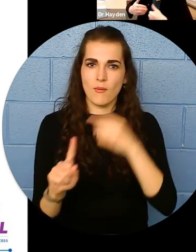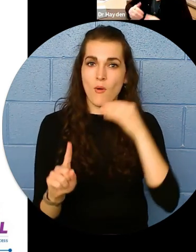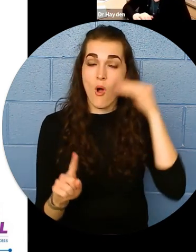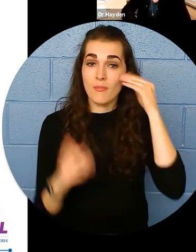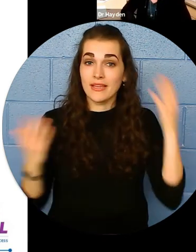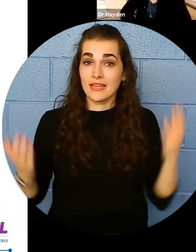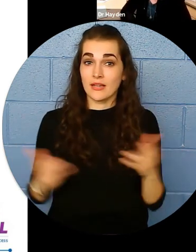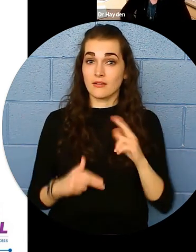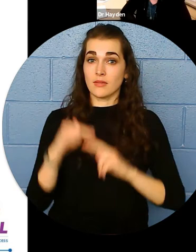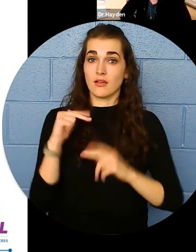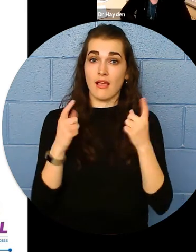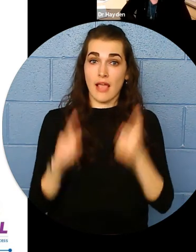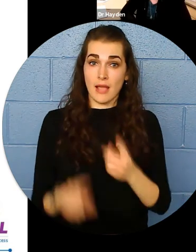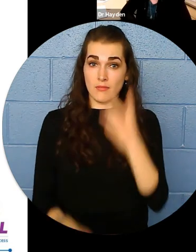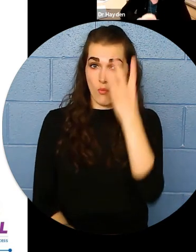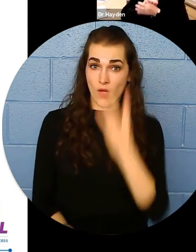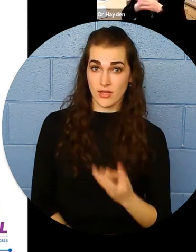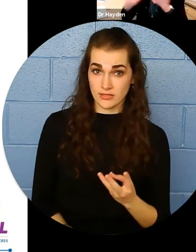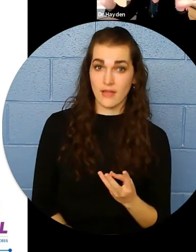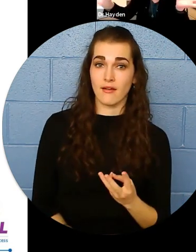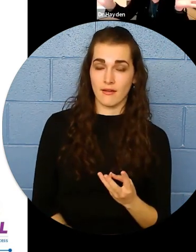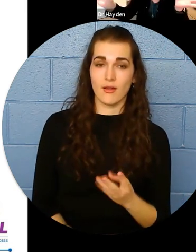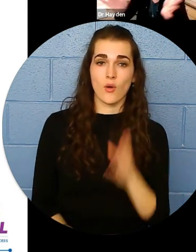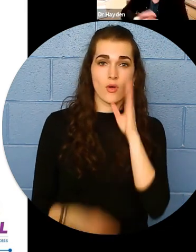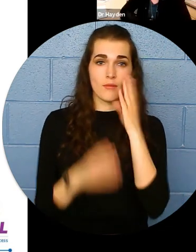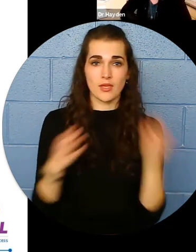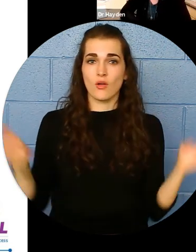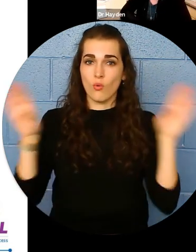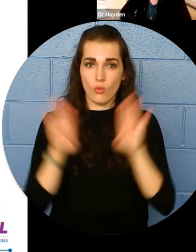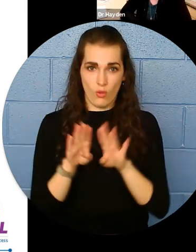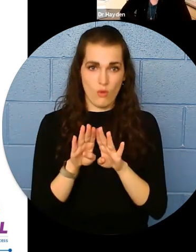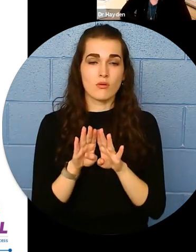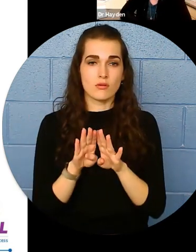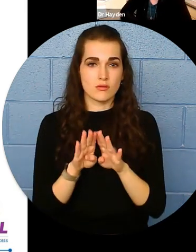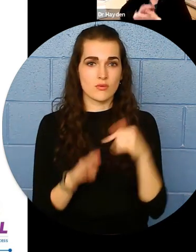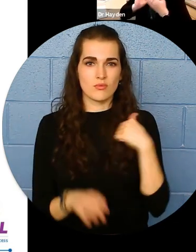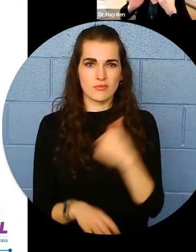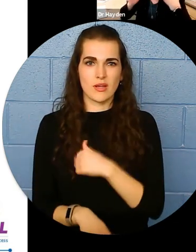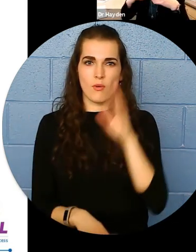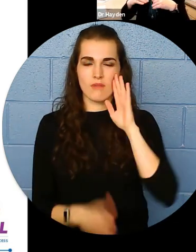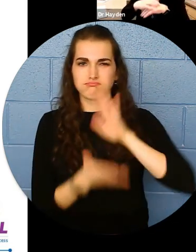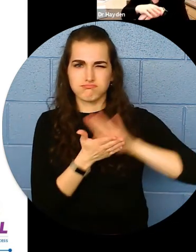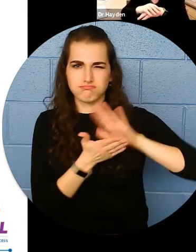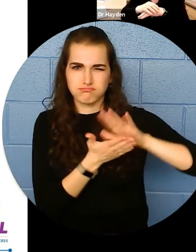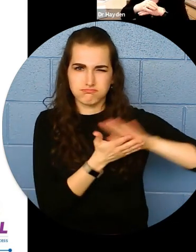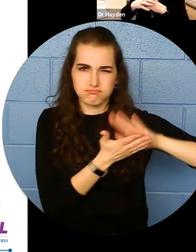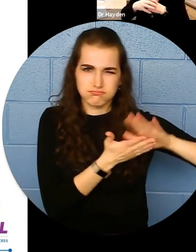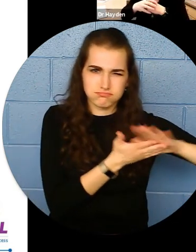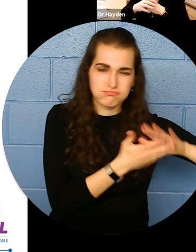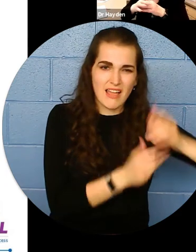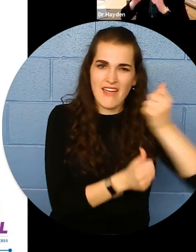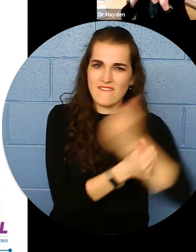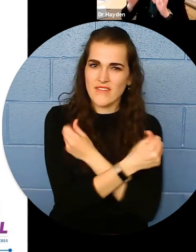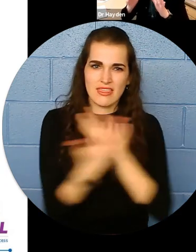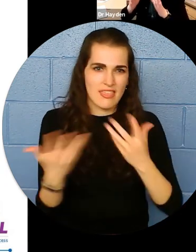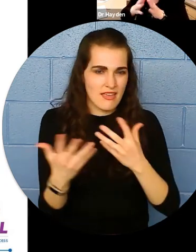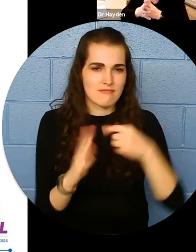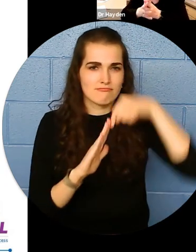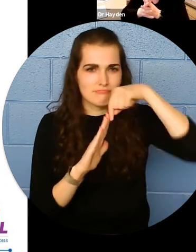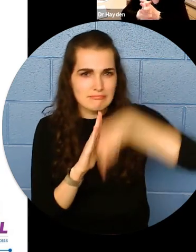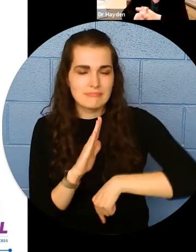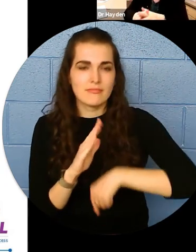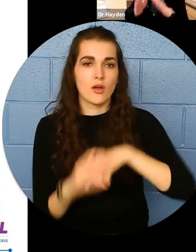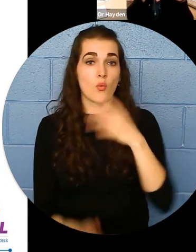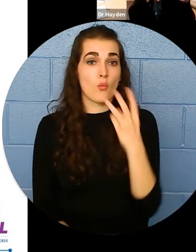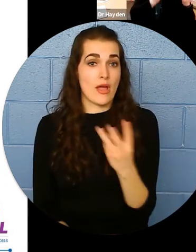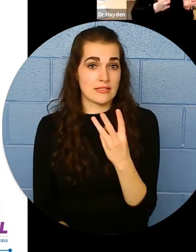in the building will be closed also, and we will be doing a very deep, thorough cleaning of the building on